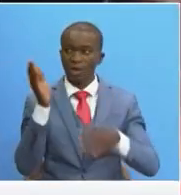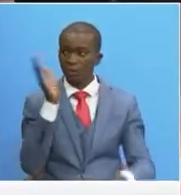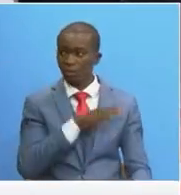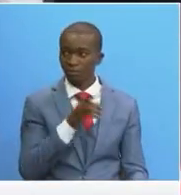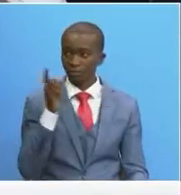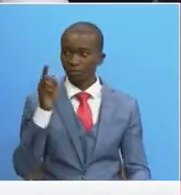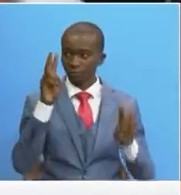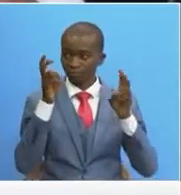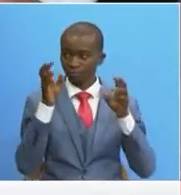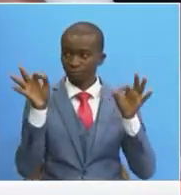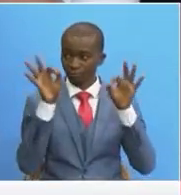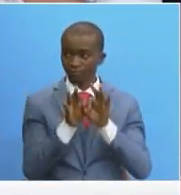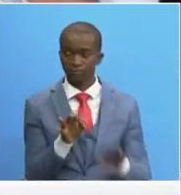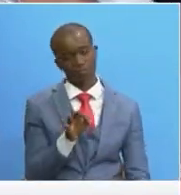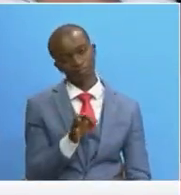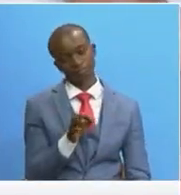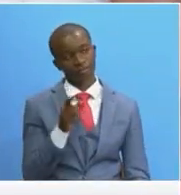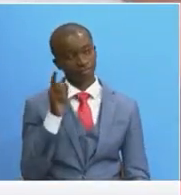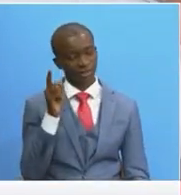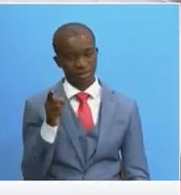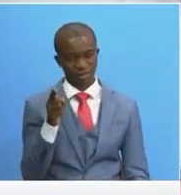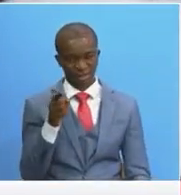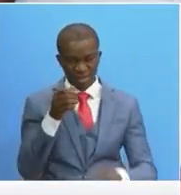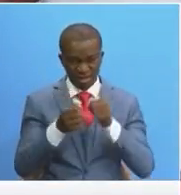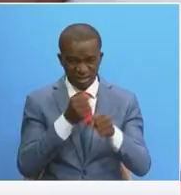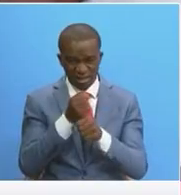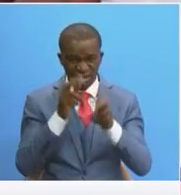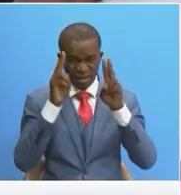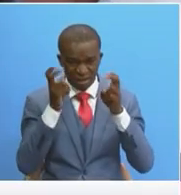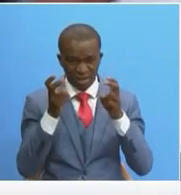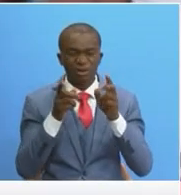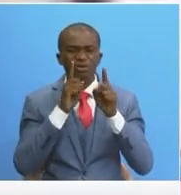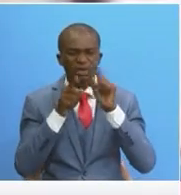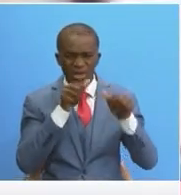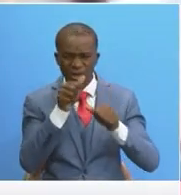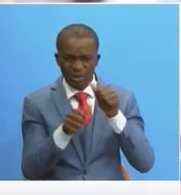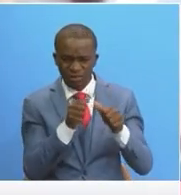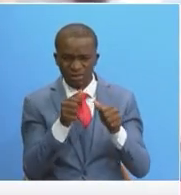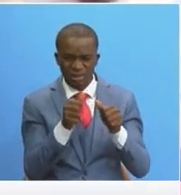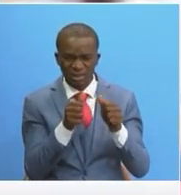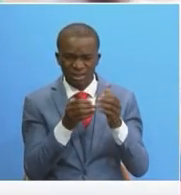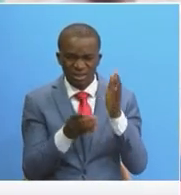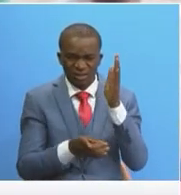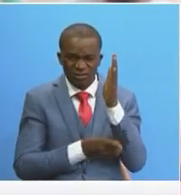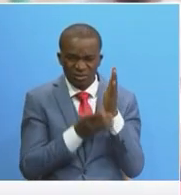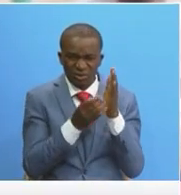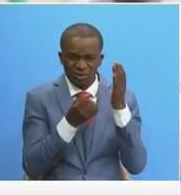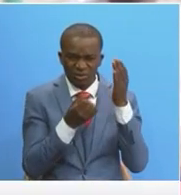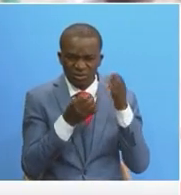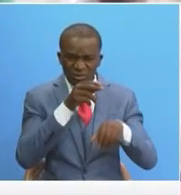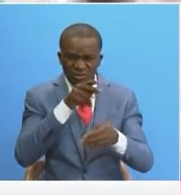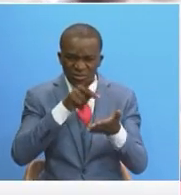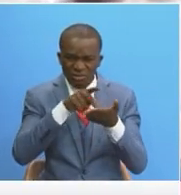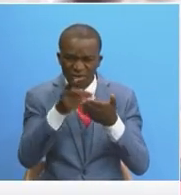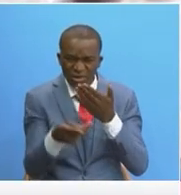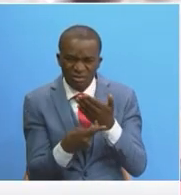theme highlights the need to value the teacher voices in all developmental programs upon Zambia's growth and development in the education. This